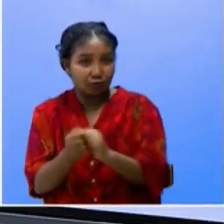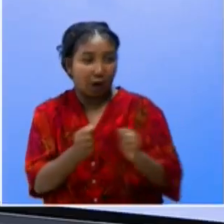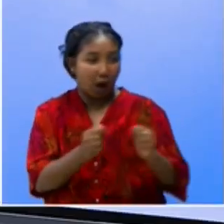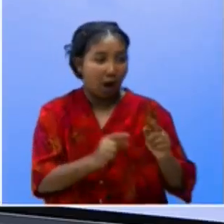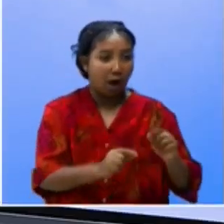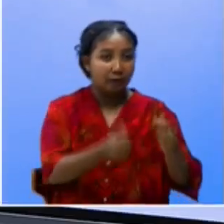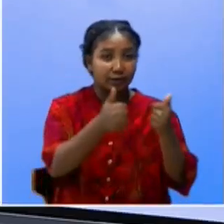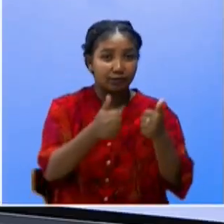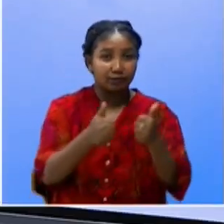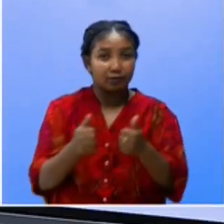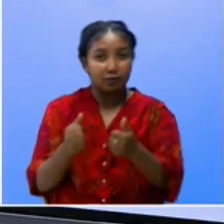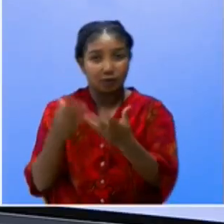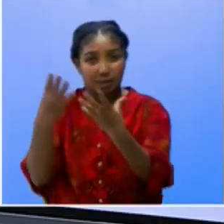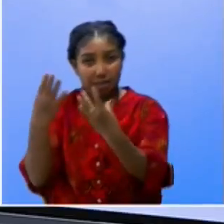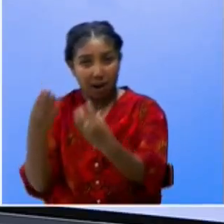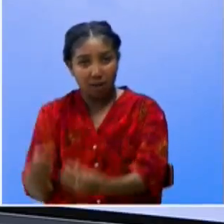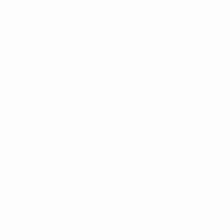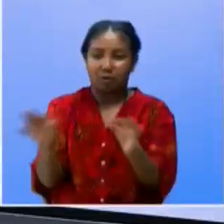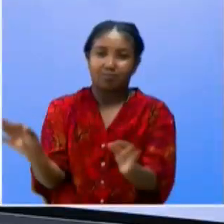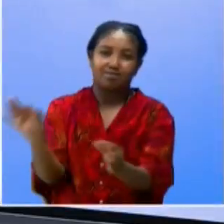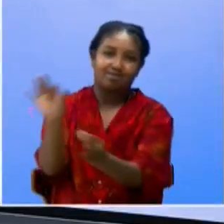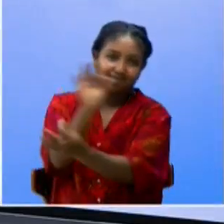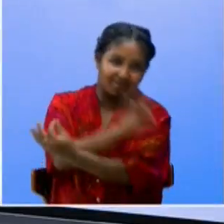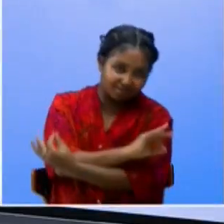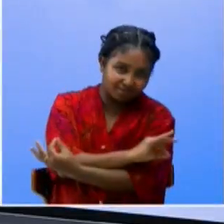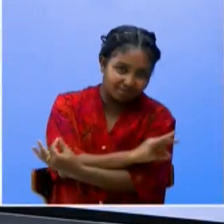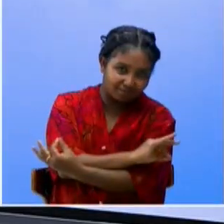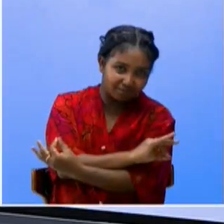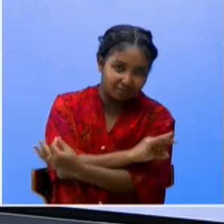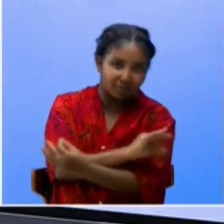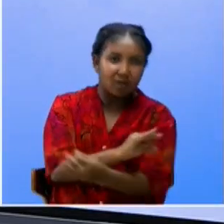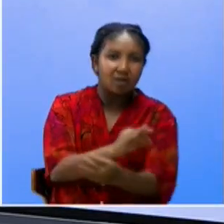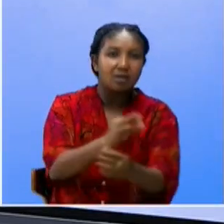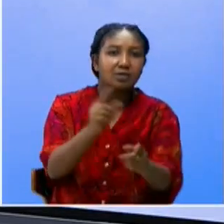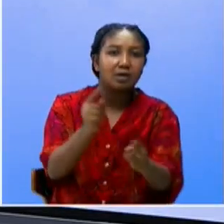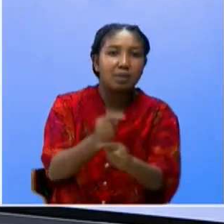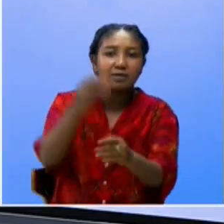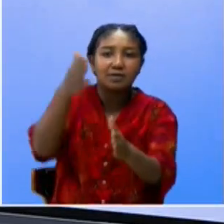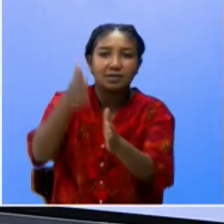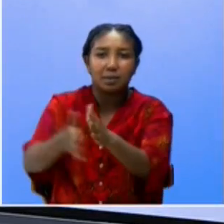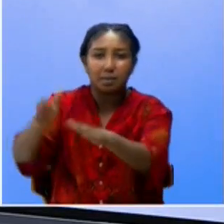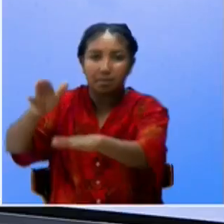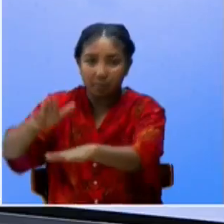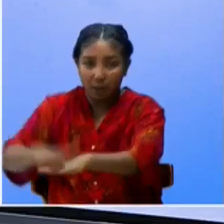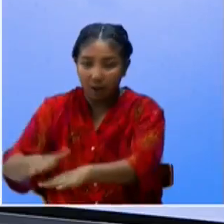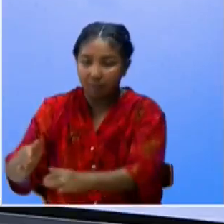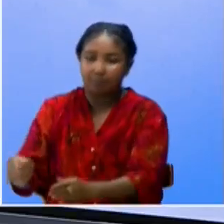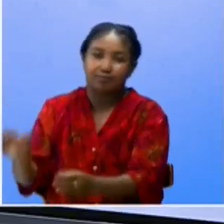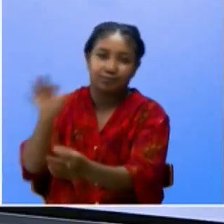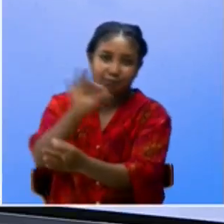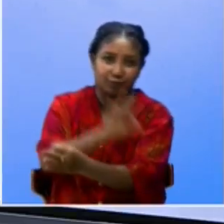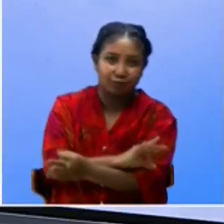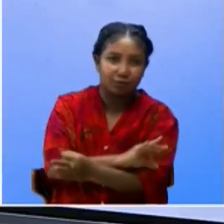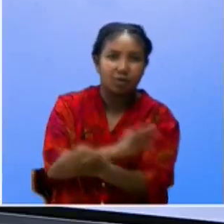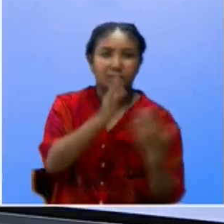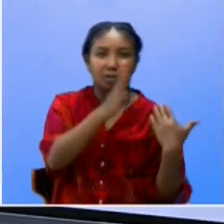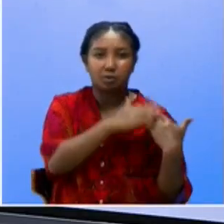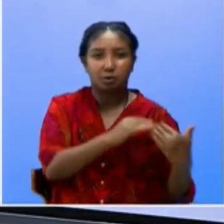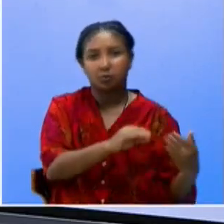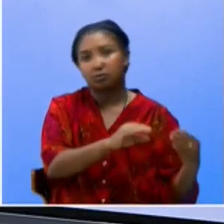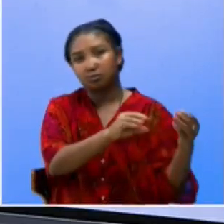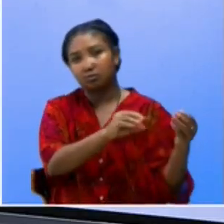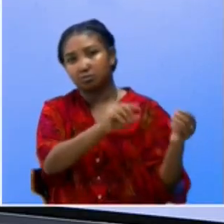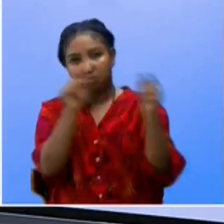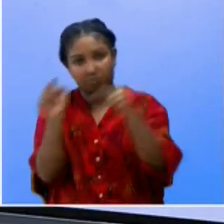speaker's attention is just on the receiver of the action. So at that time, we have to start from the